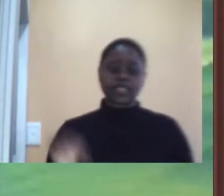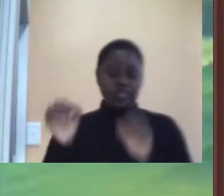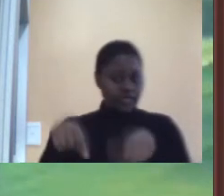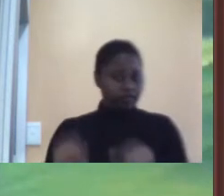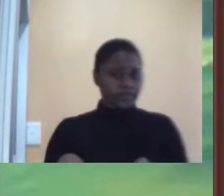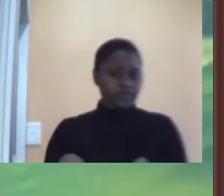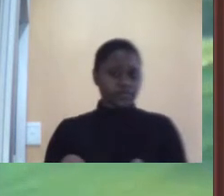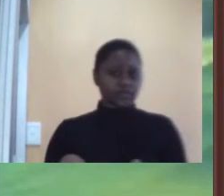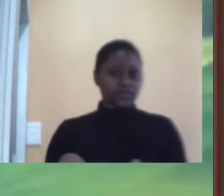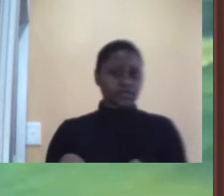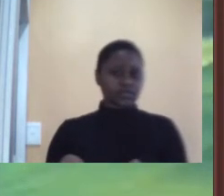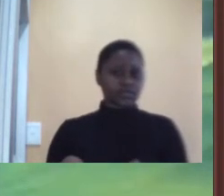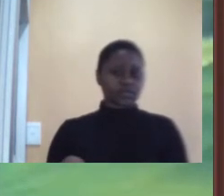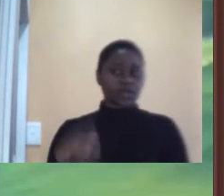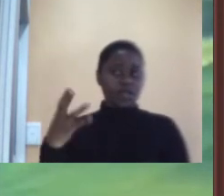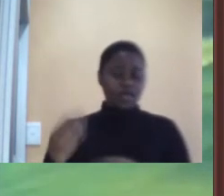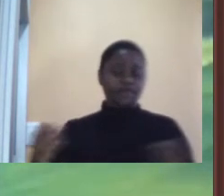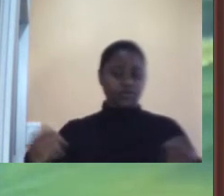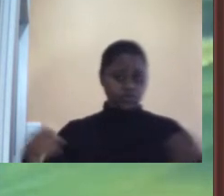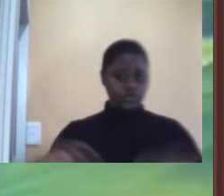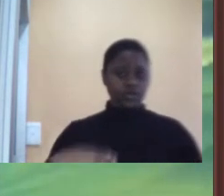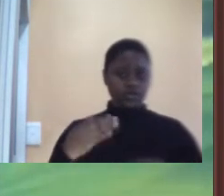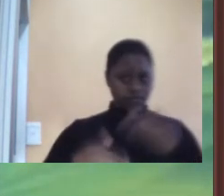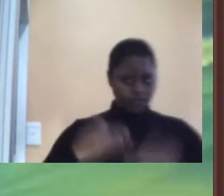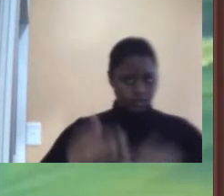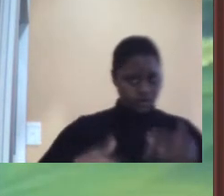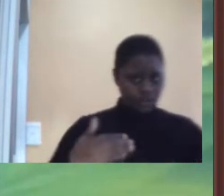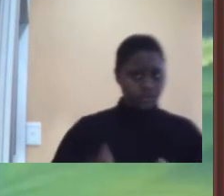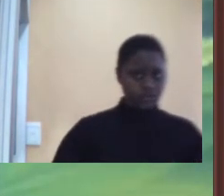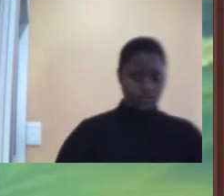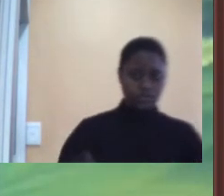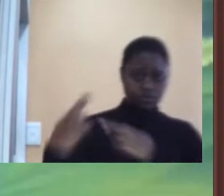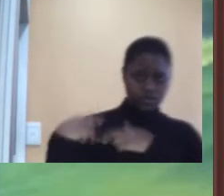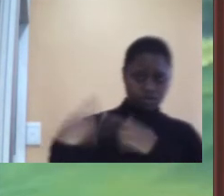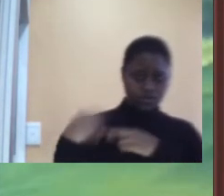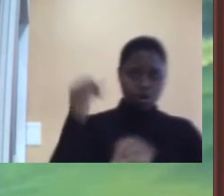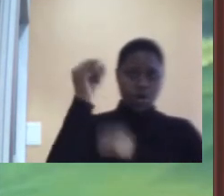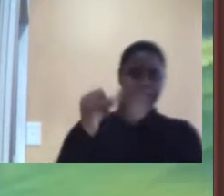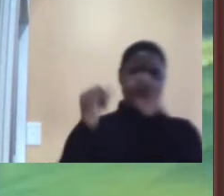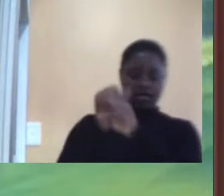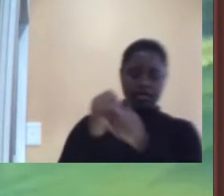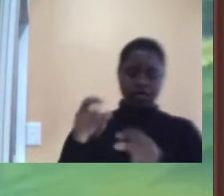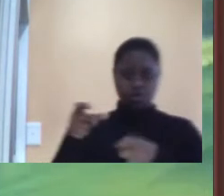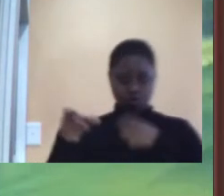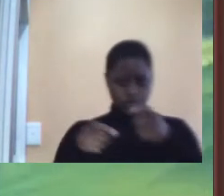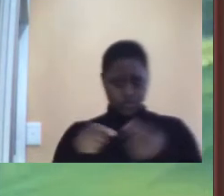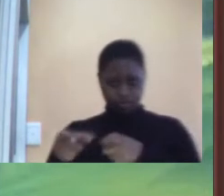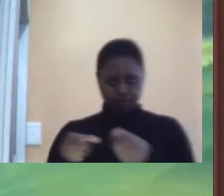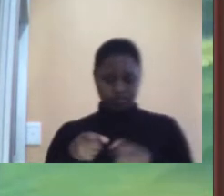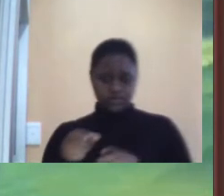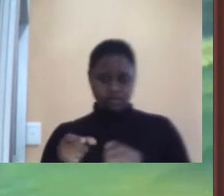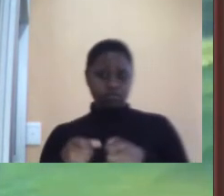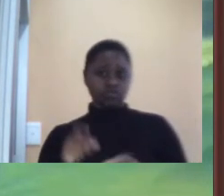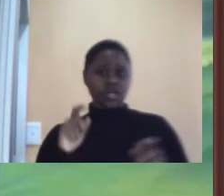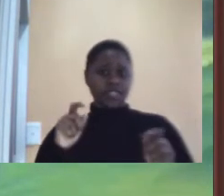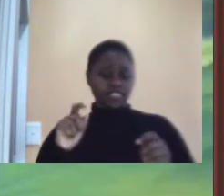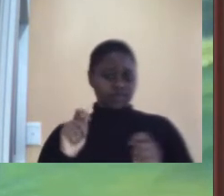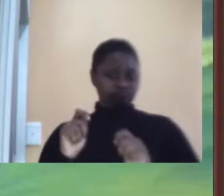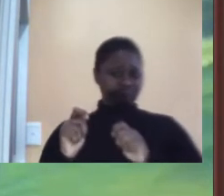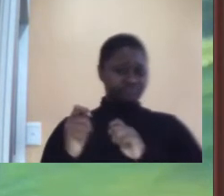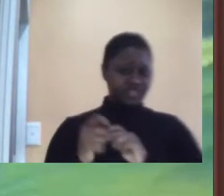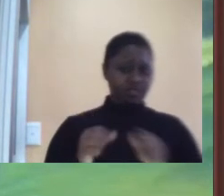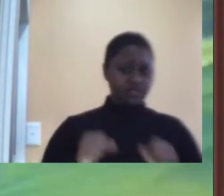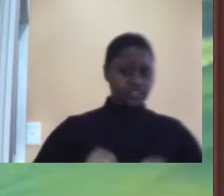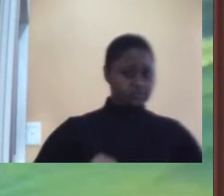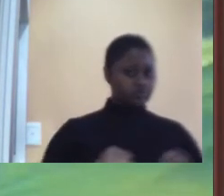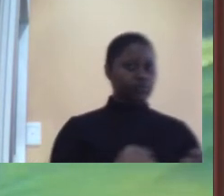yes, we have started the process of dealing with the internal control. We have put the turnaround strategy.